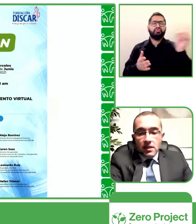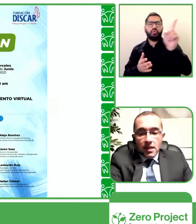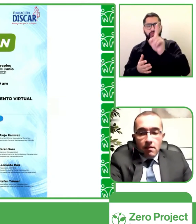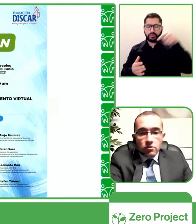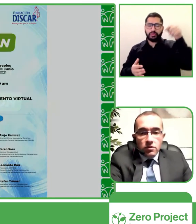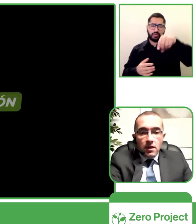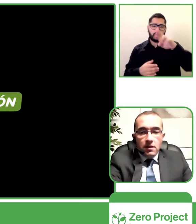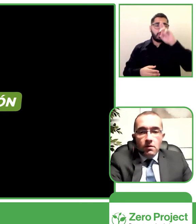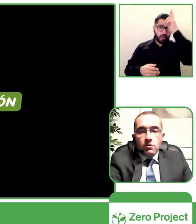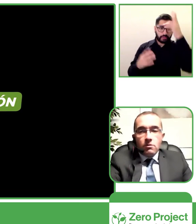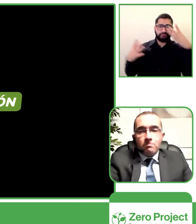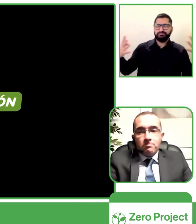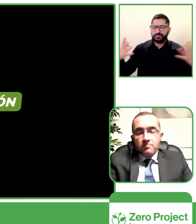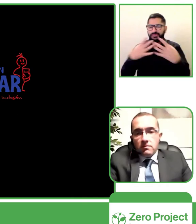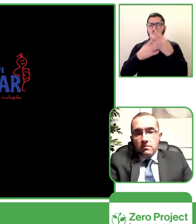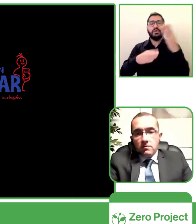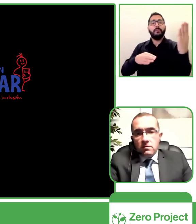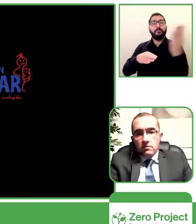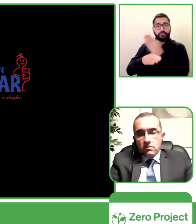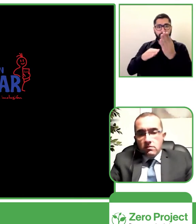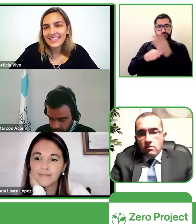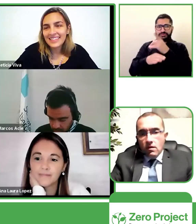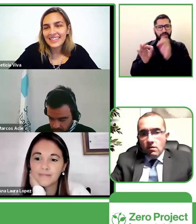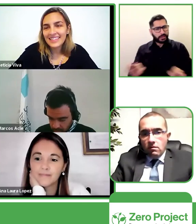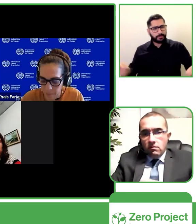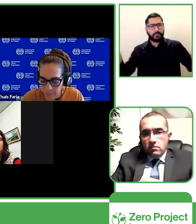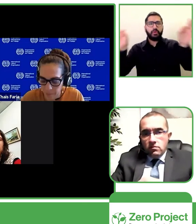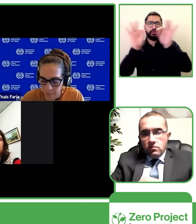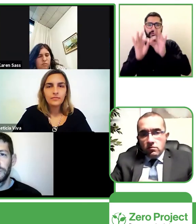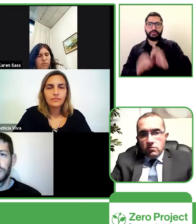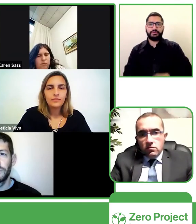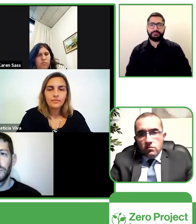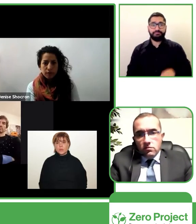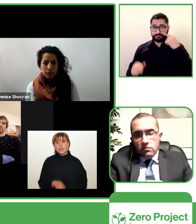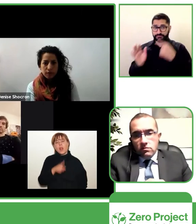Empresas Inclusivas and Fundación Discard in Argentina.